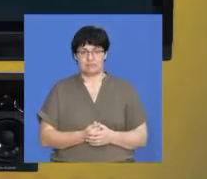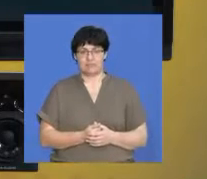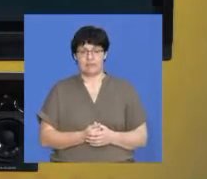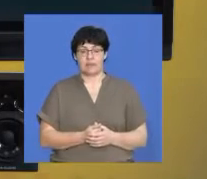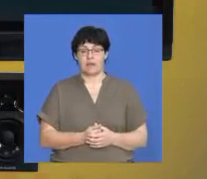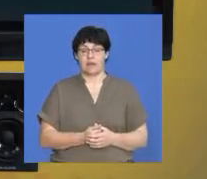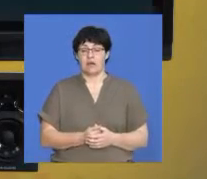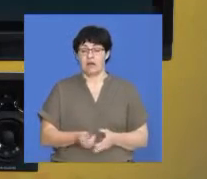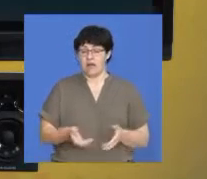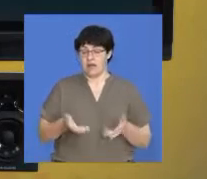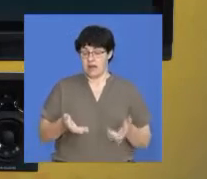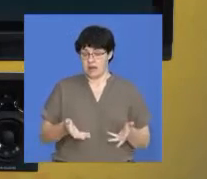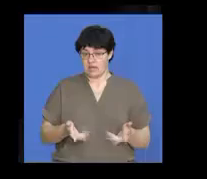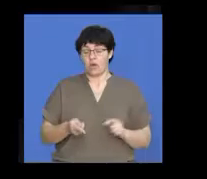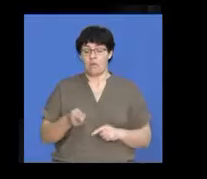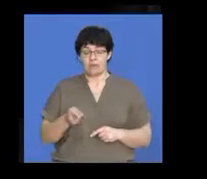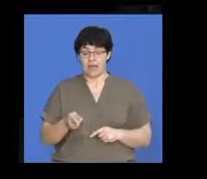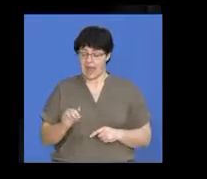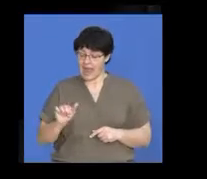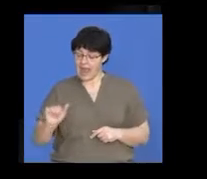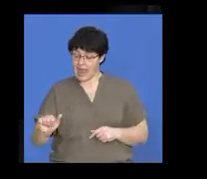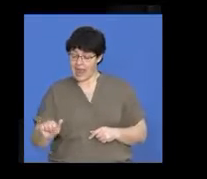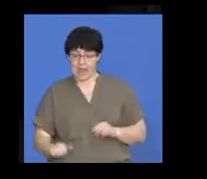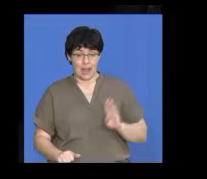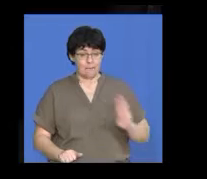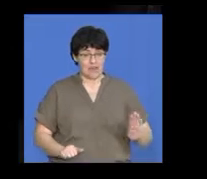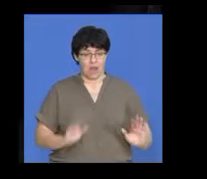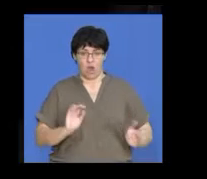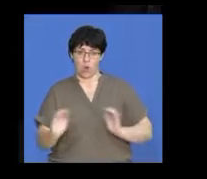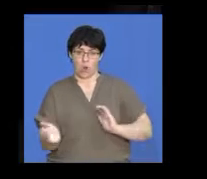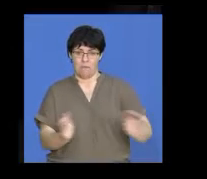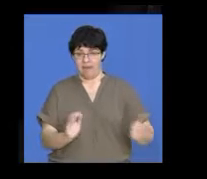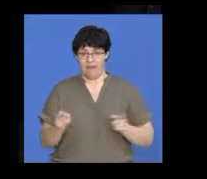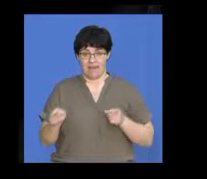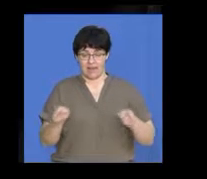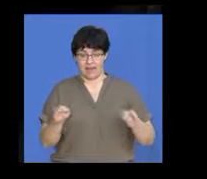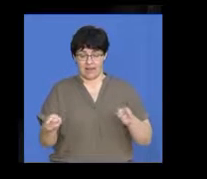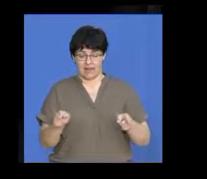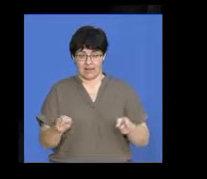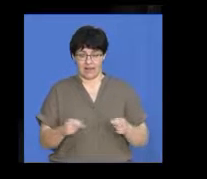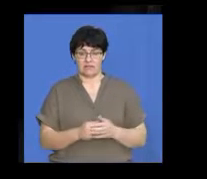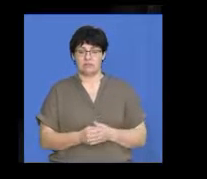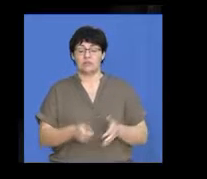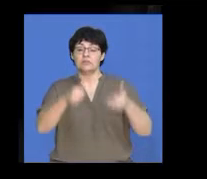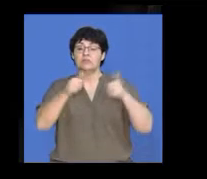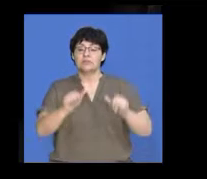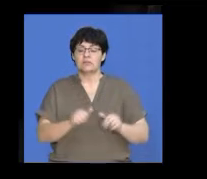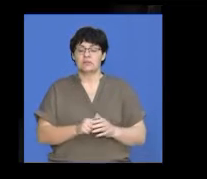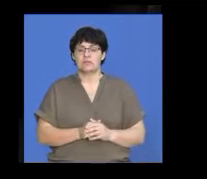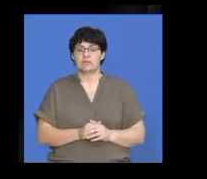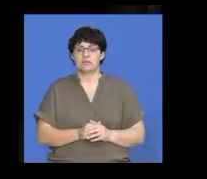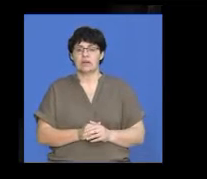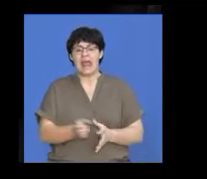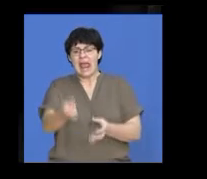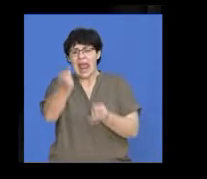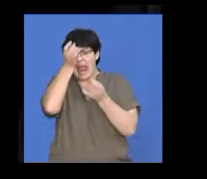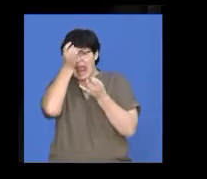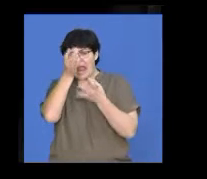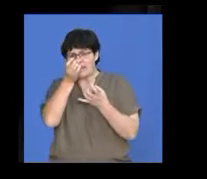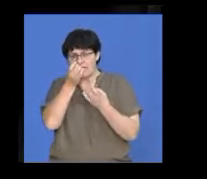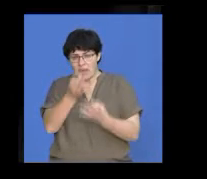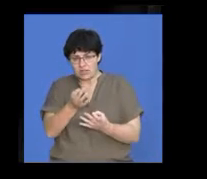Now here they're saying compare sources A and B. And then the question is, how does the information